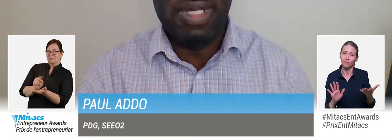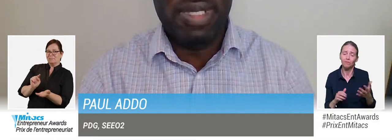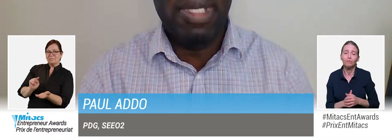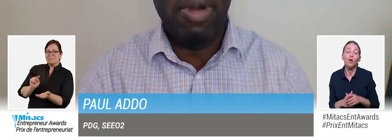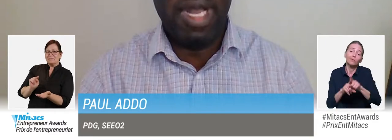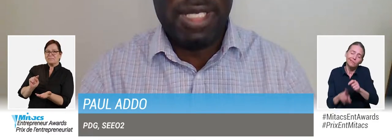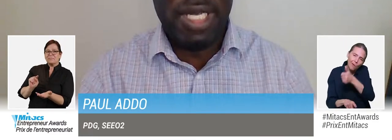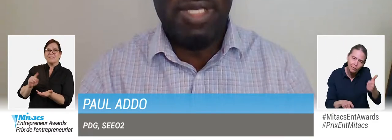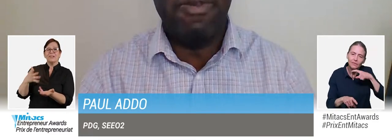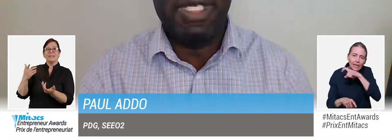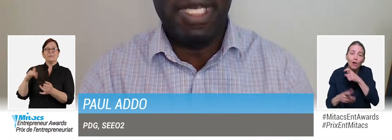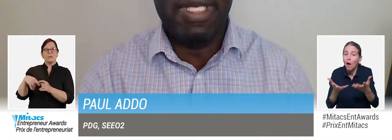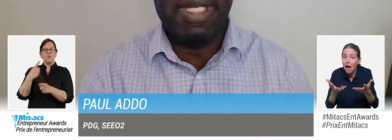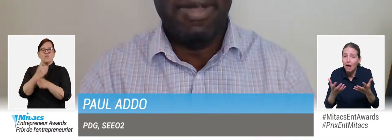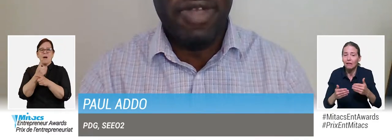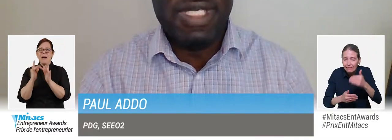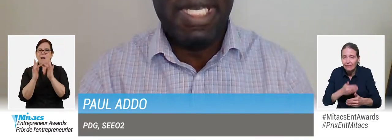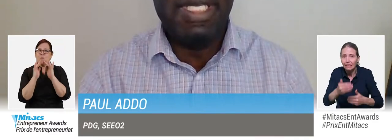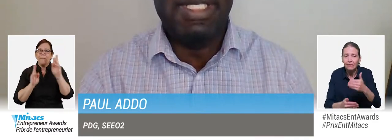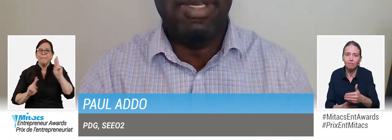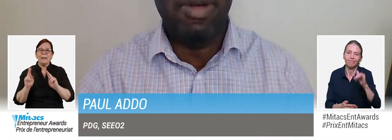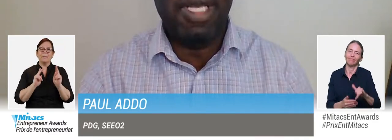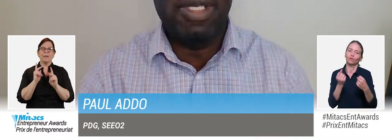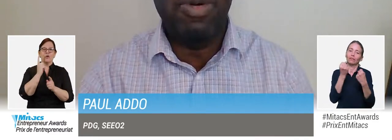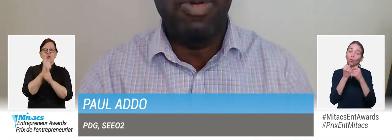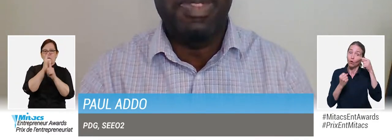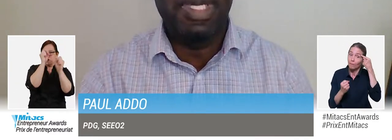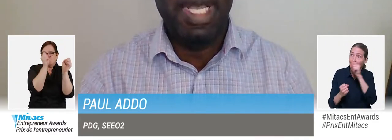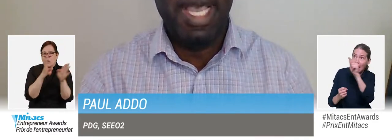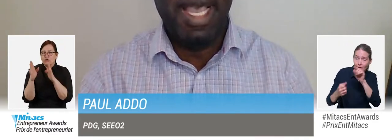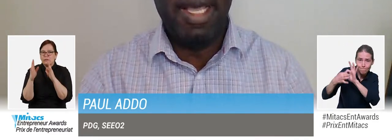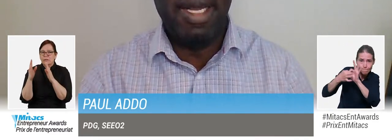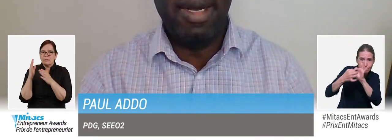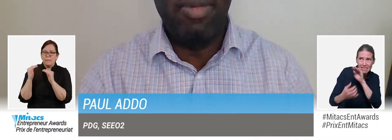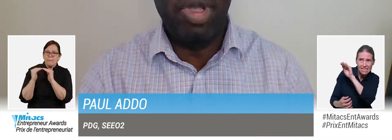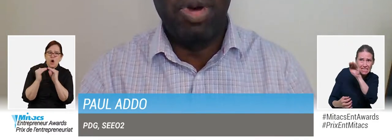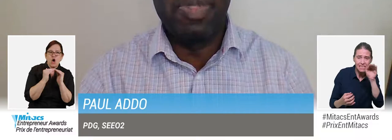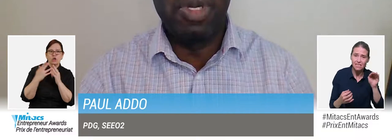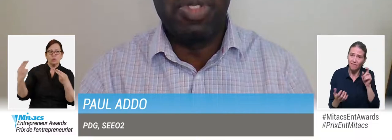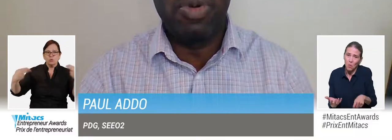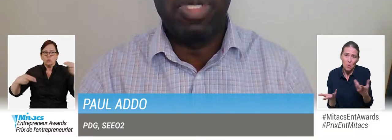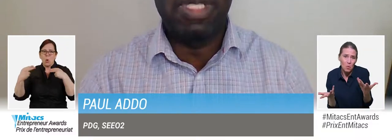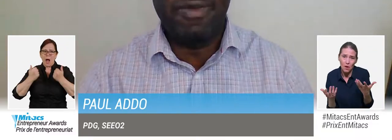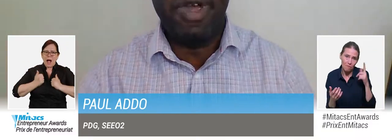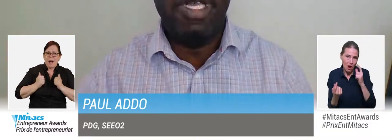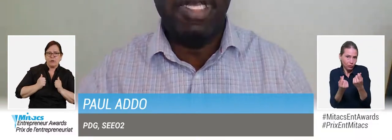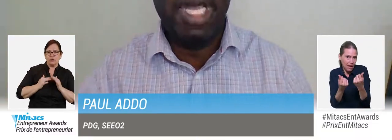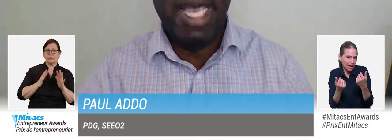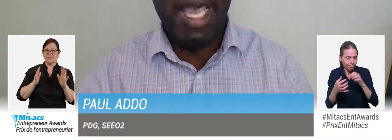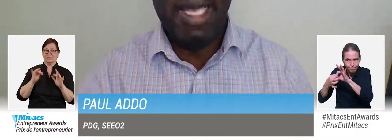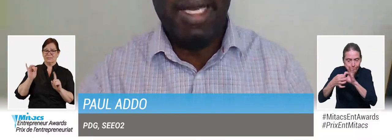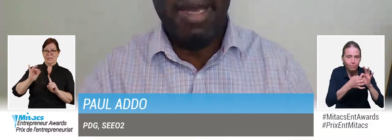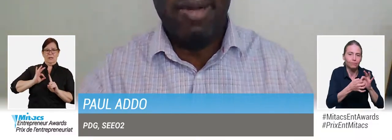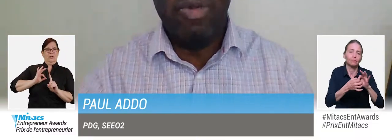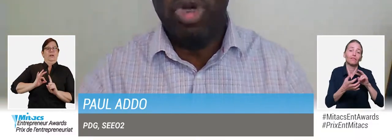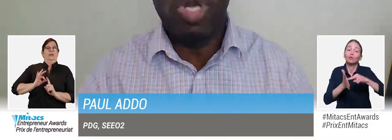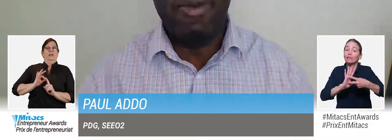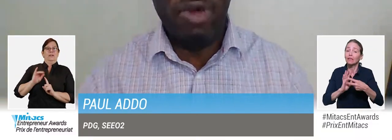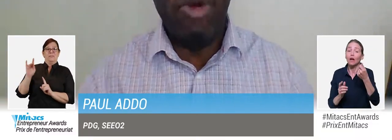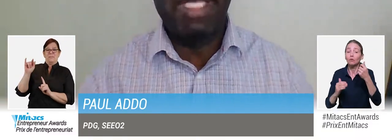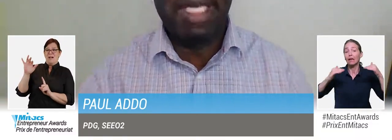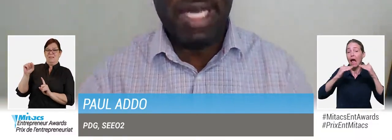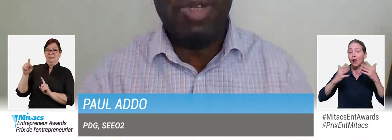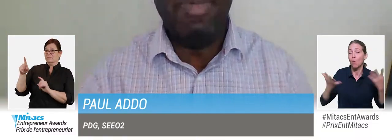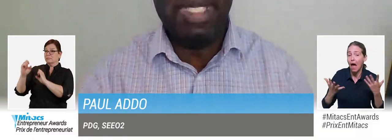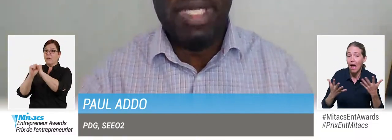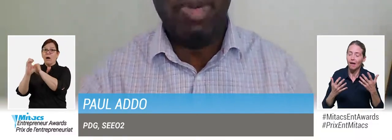to various, you know, early stage investors, CVCs, you know, angel groups, and we hope, you know, to cross that valley. And we also